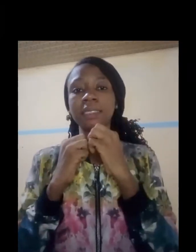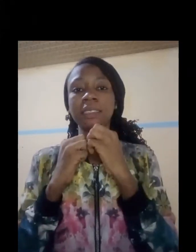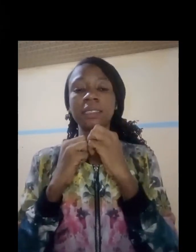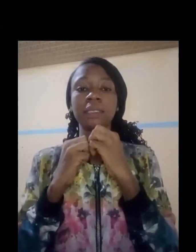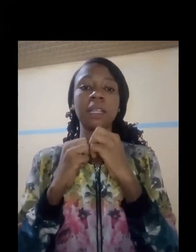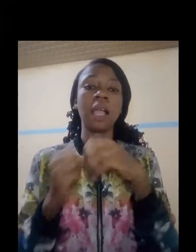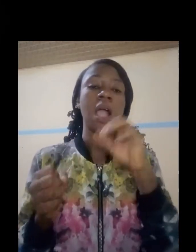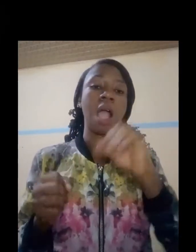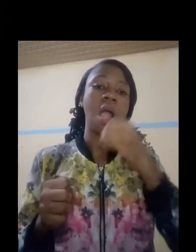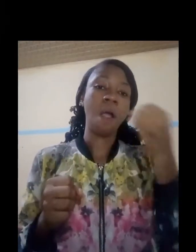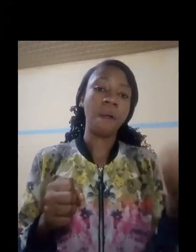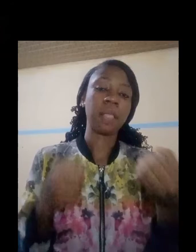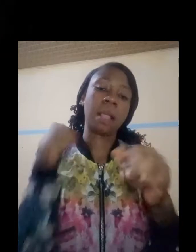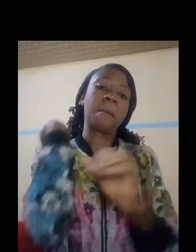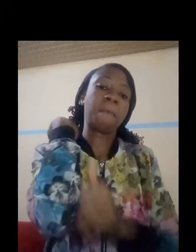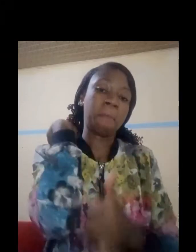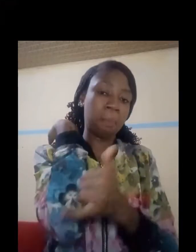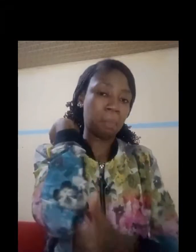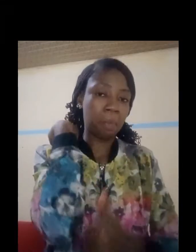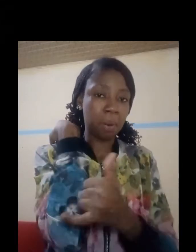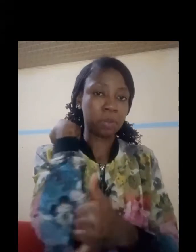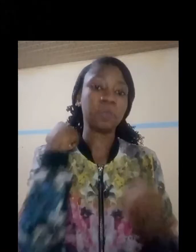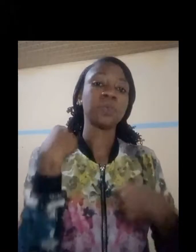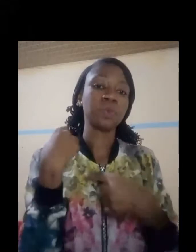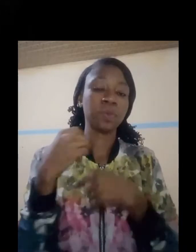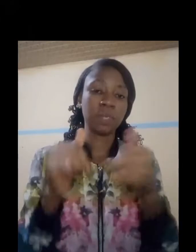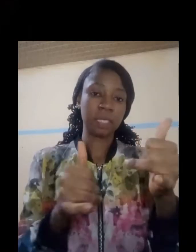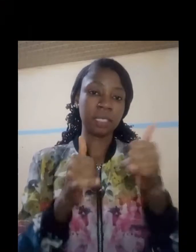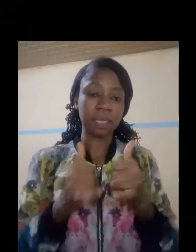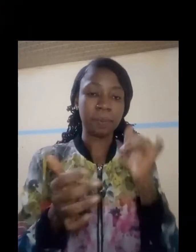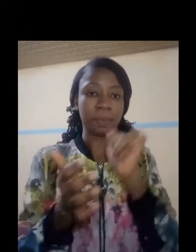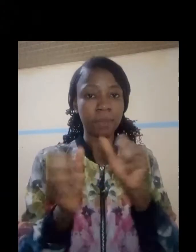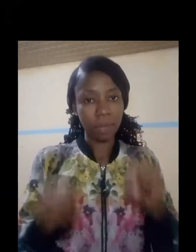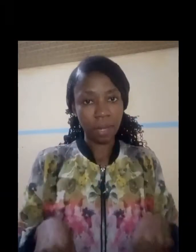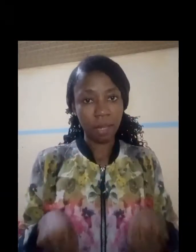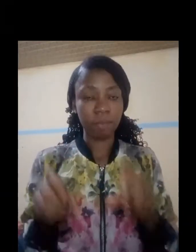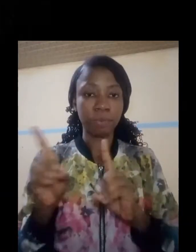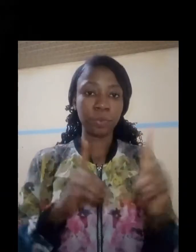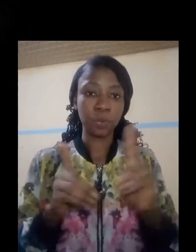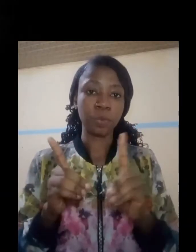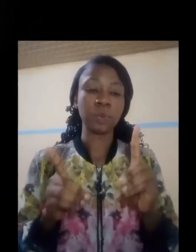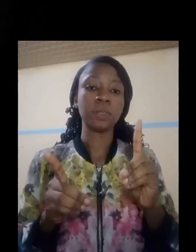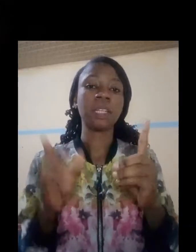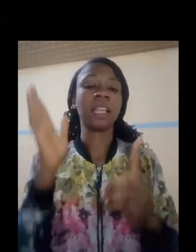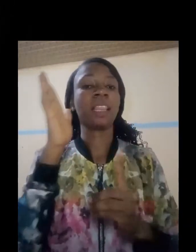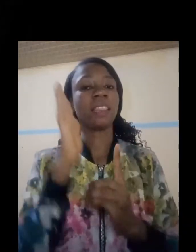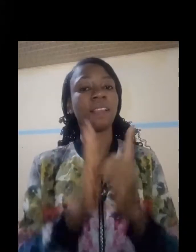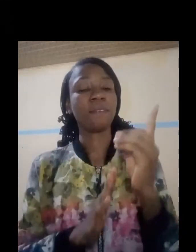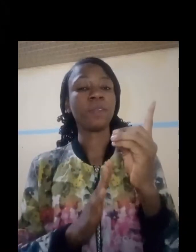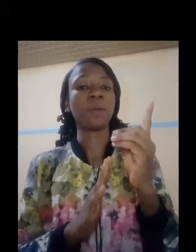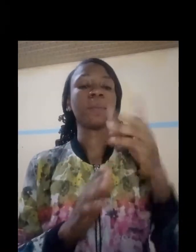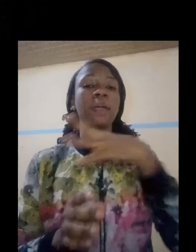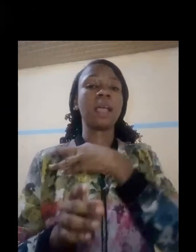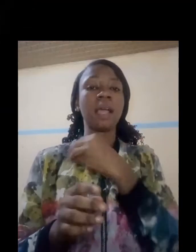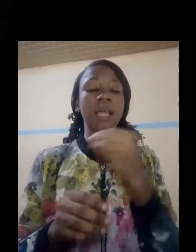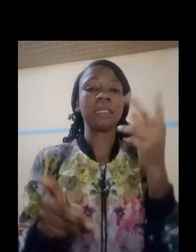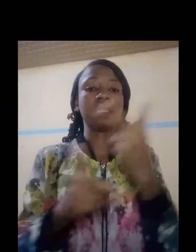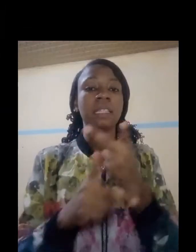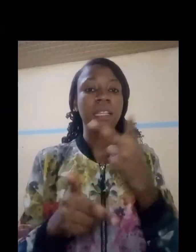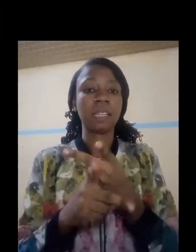step towards getting ourselves well developed to be to take care